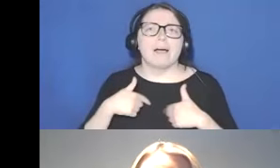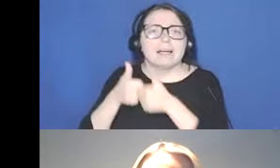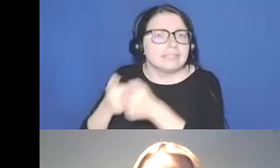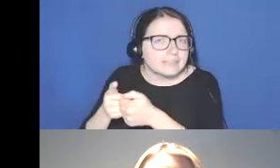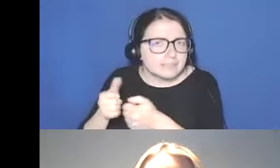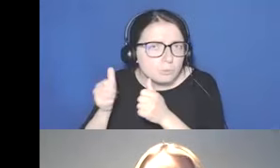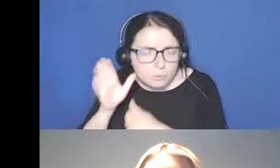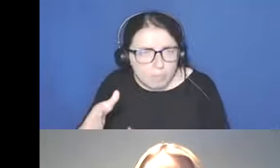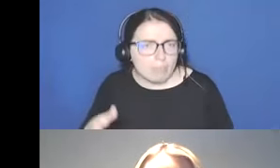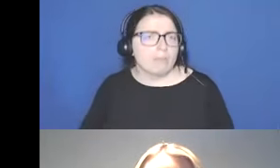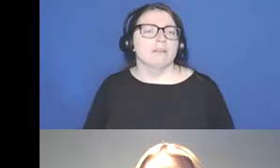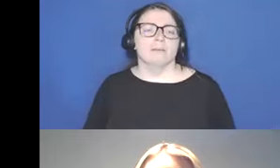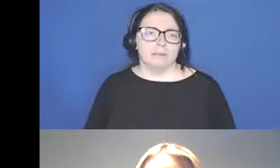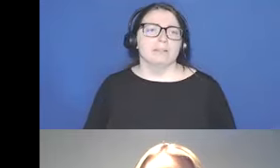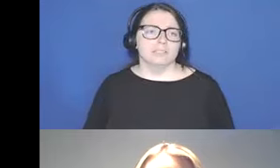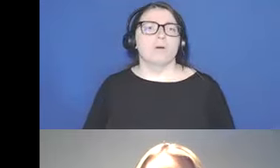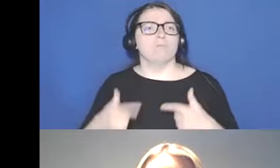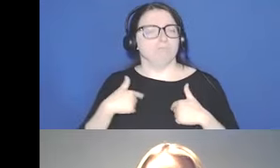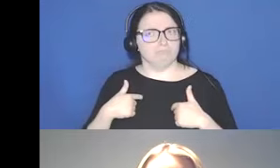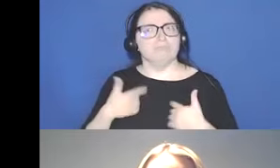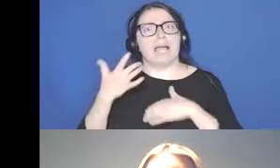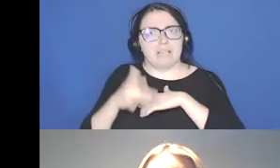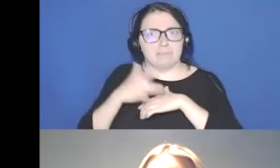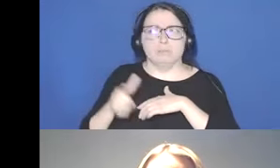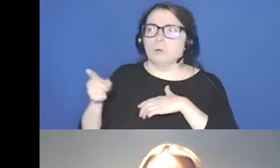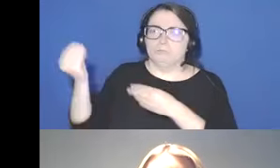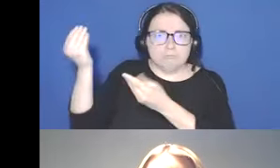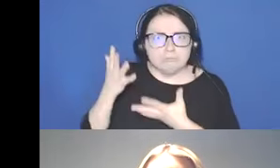and whatnot. So just also being open for communication.